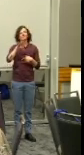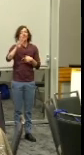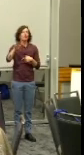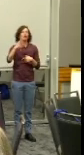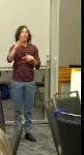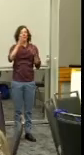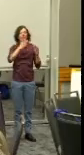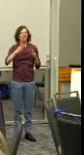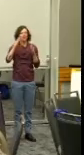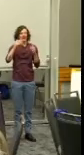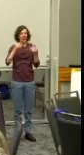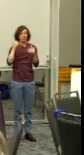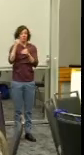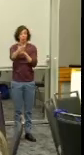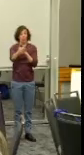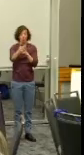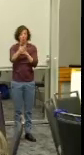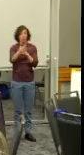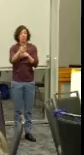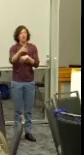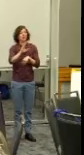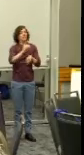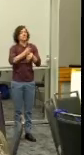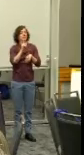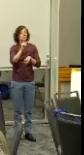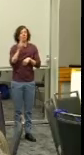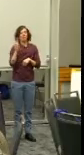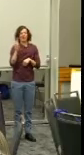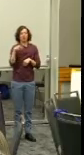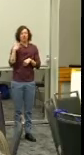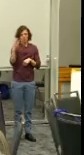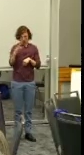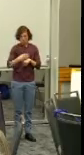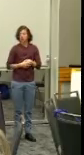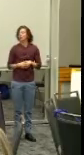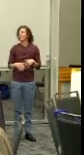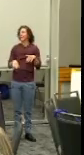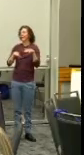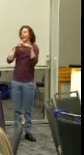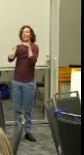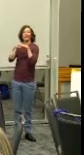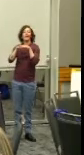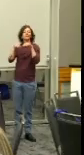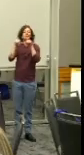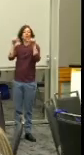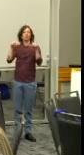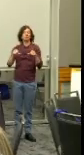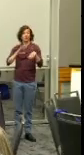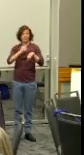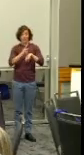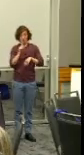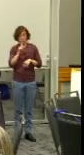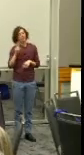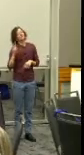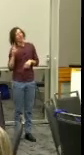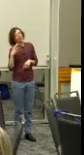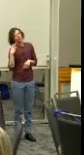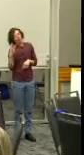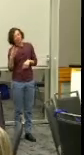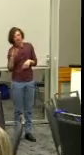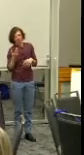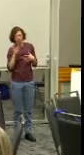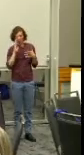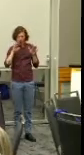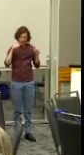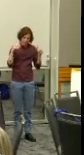Vancouver, Washington, and then Access architectural firm based in Vancouver, Washington, that is